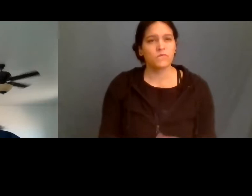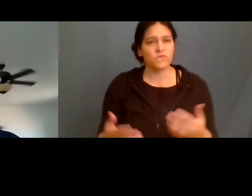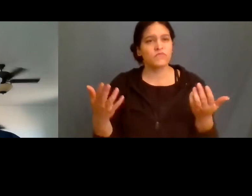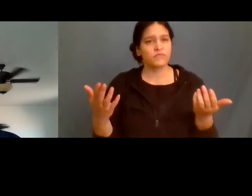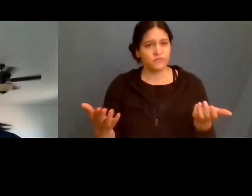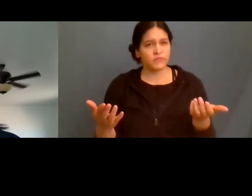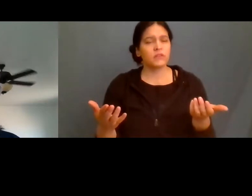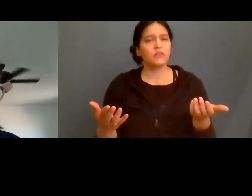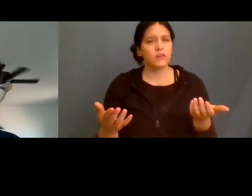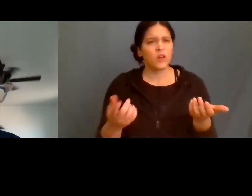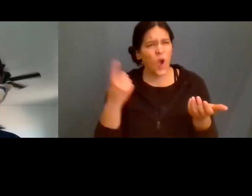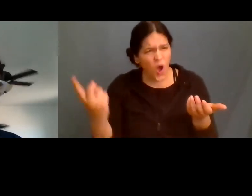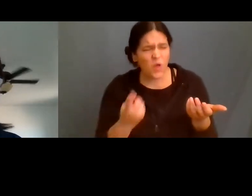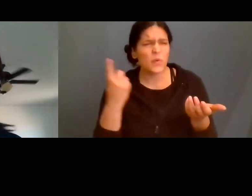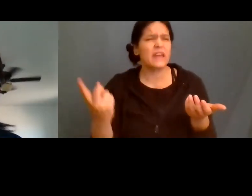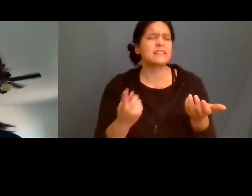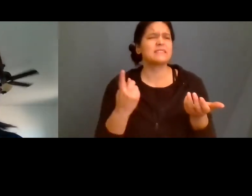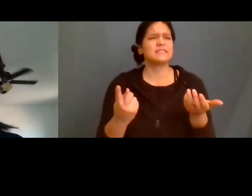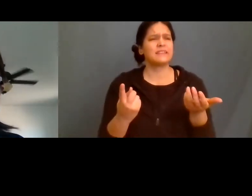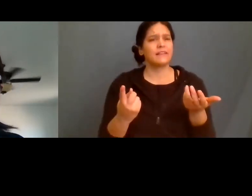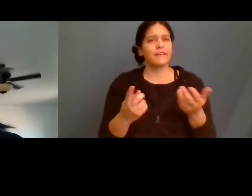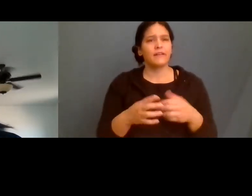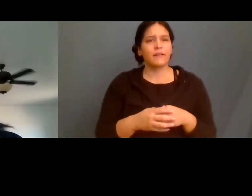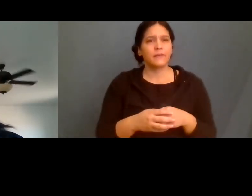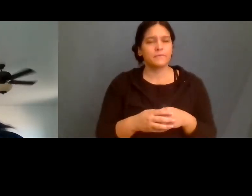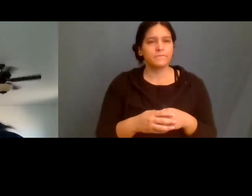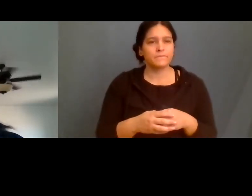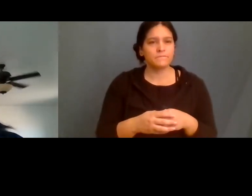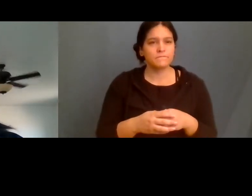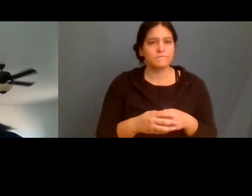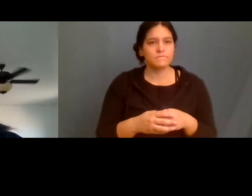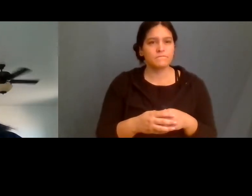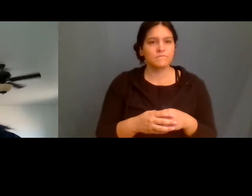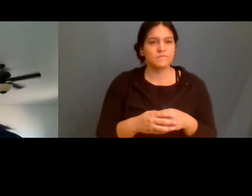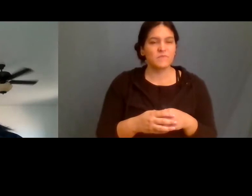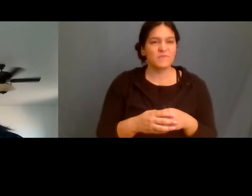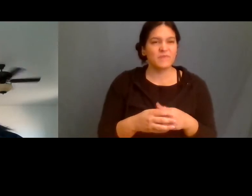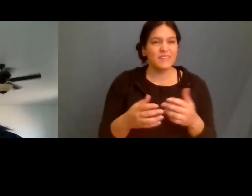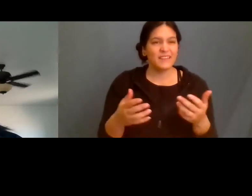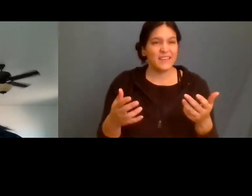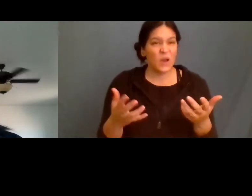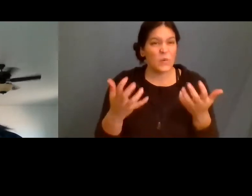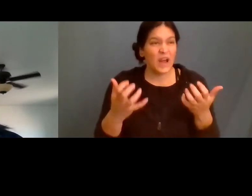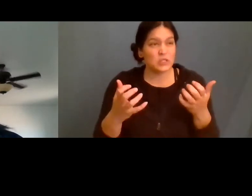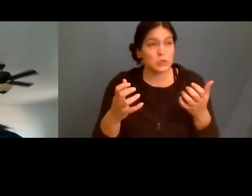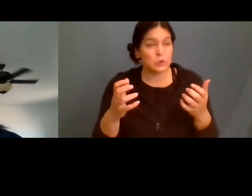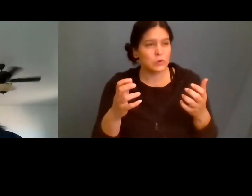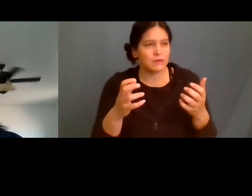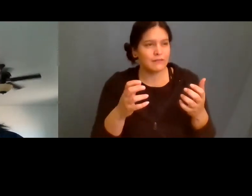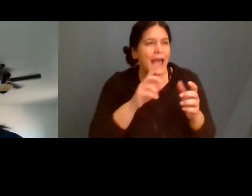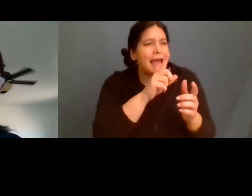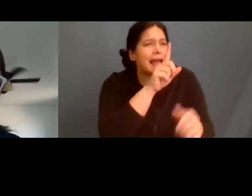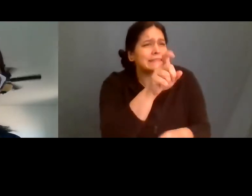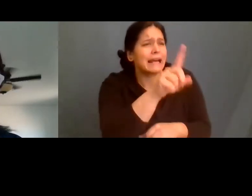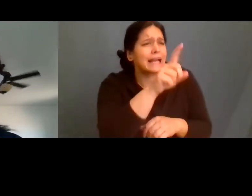and we were always outvote the guys, and we would want to hear the changing woman story every